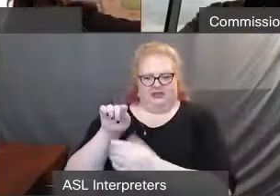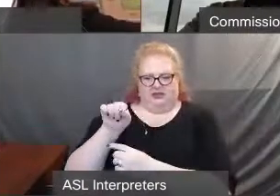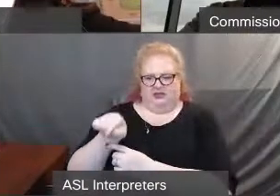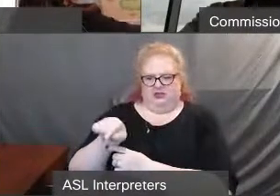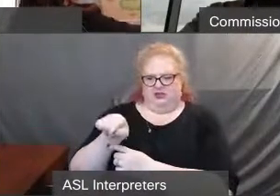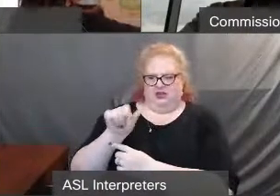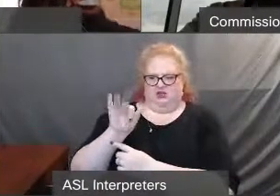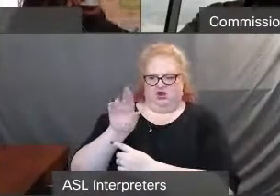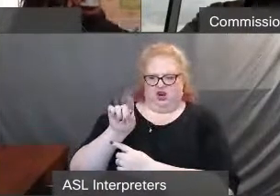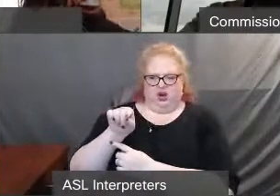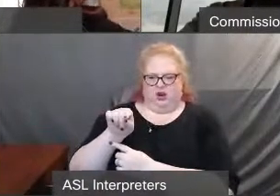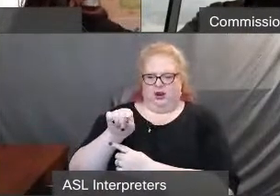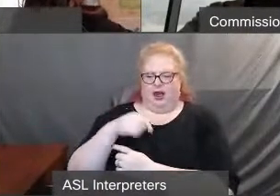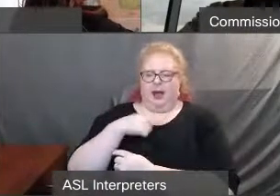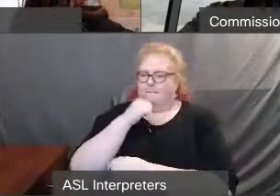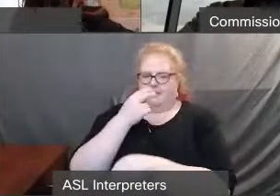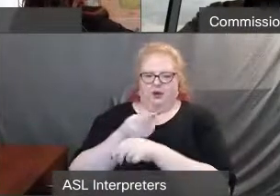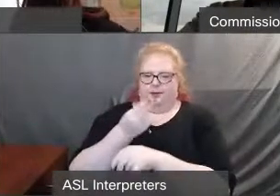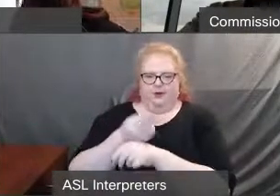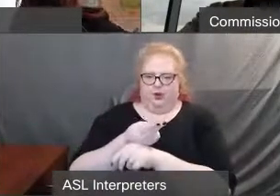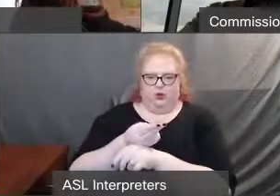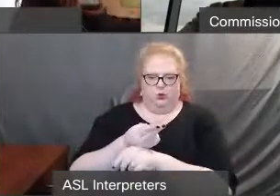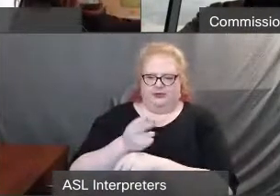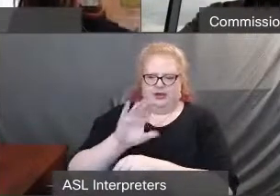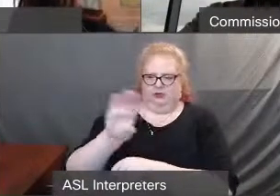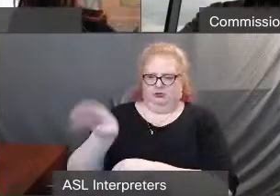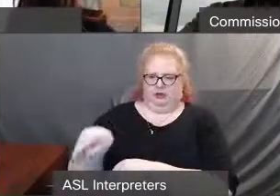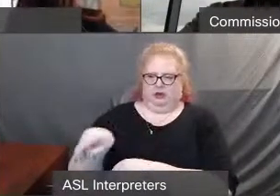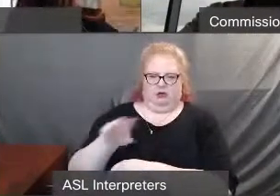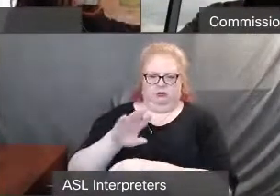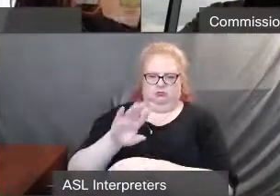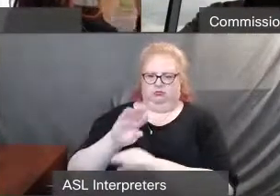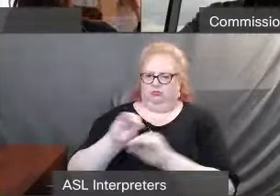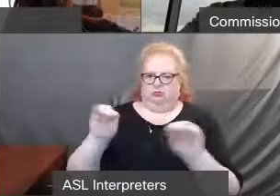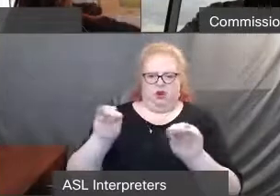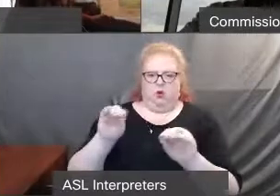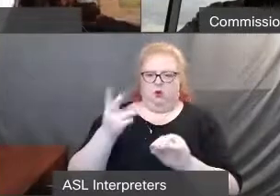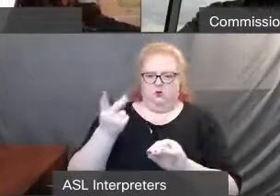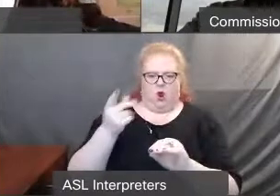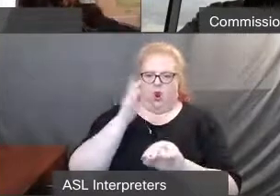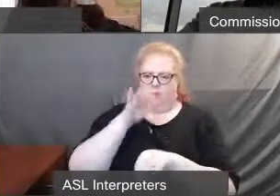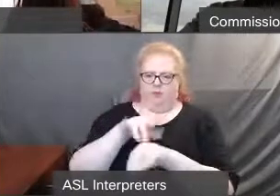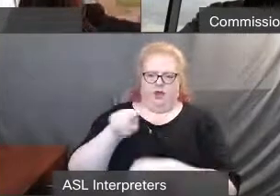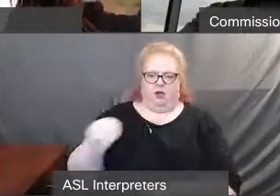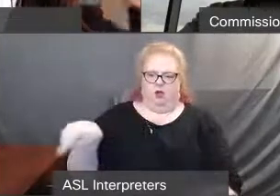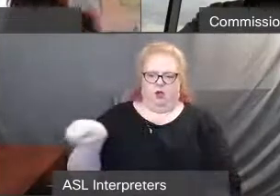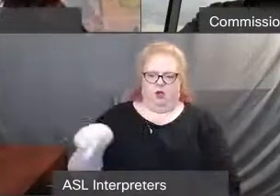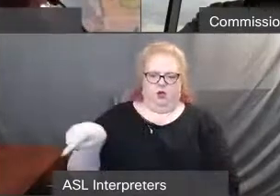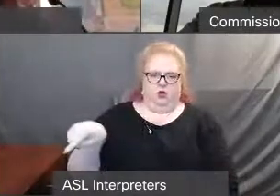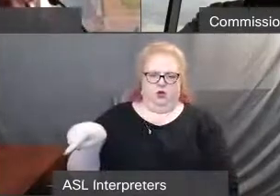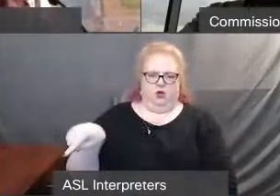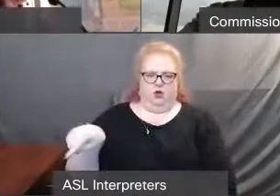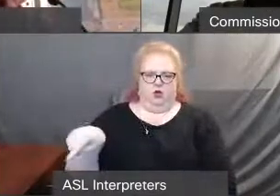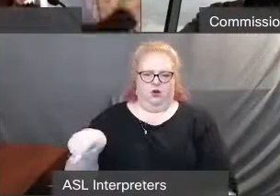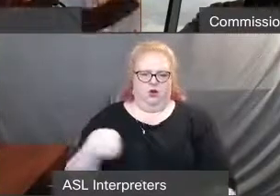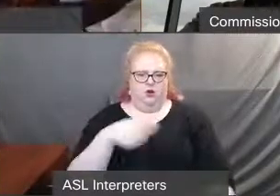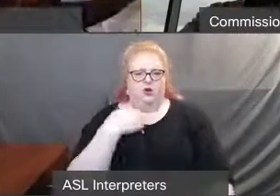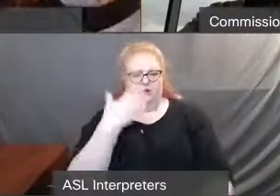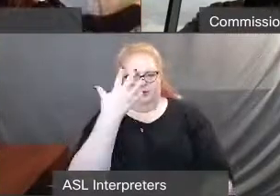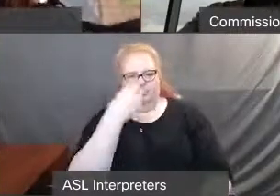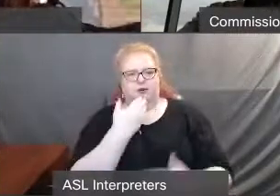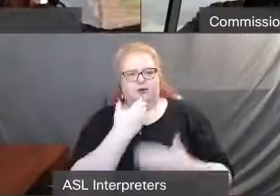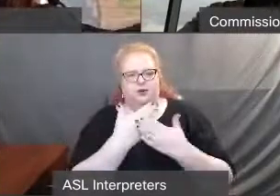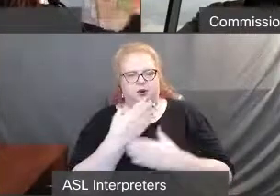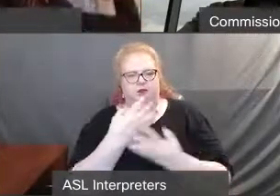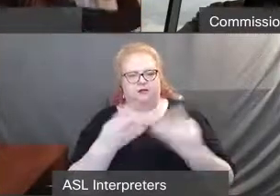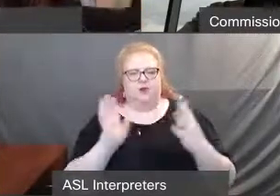am not going to use this at all for dogs. Dogs will not be allowed to come through this side of the fence. You're putting a fence there, Yeah, I'm correct? putting a